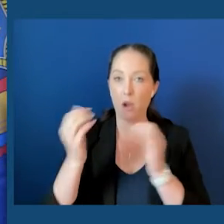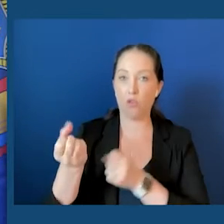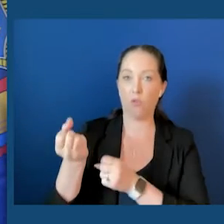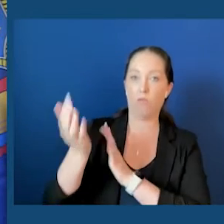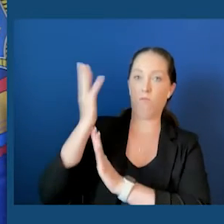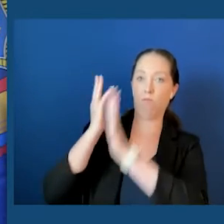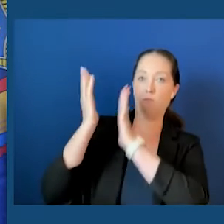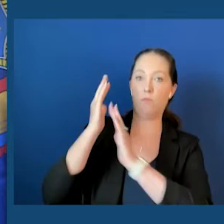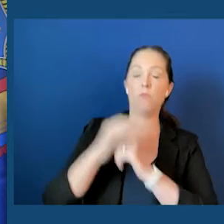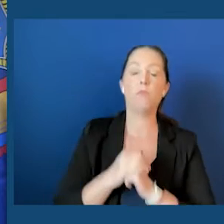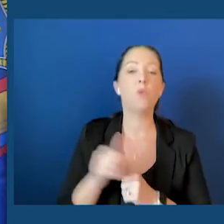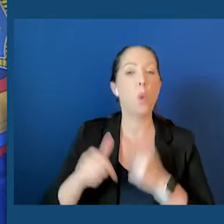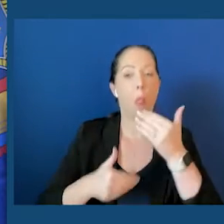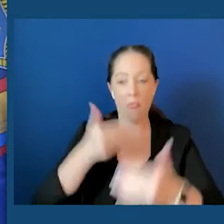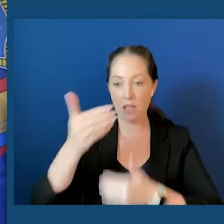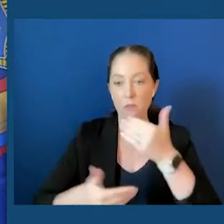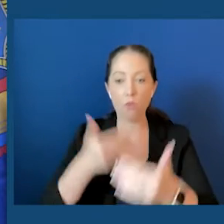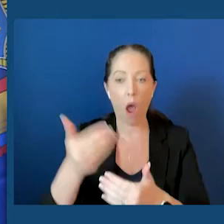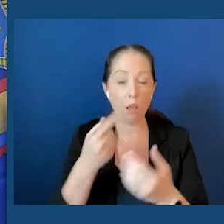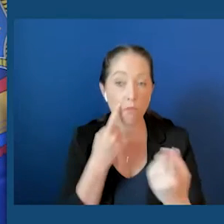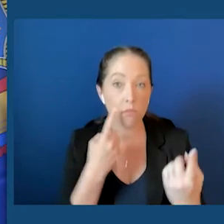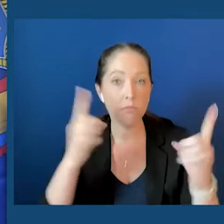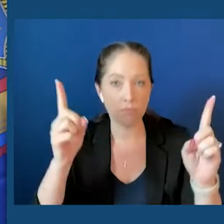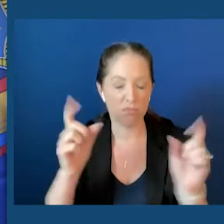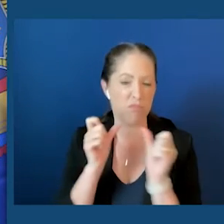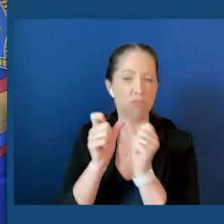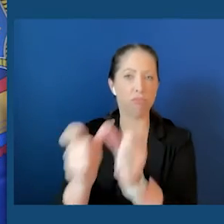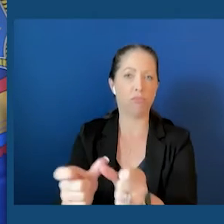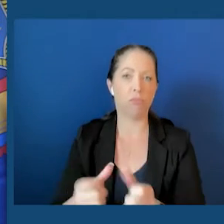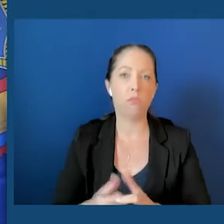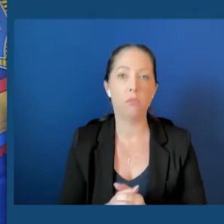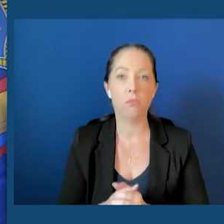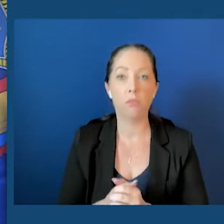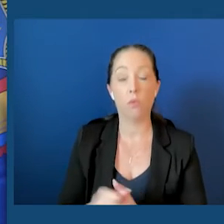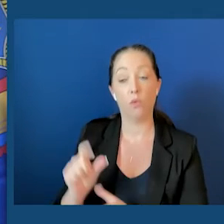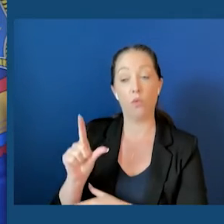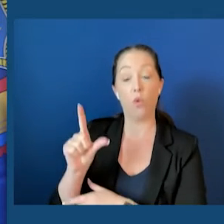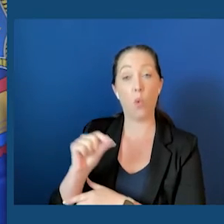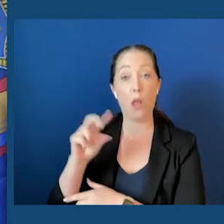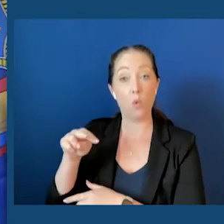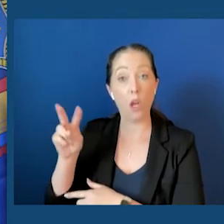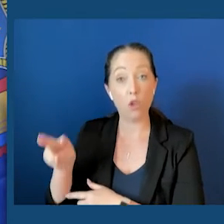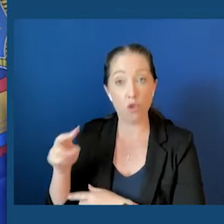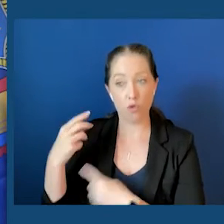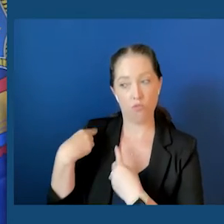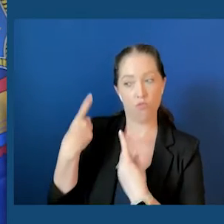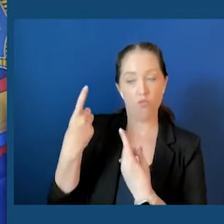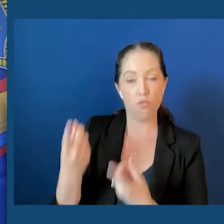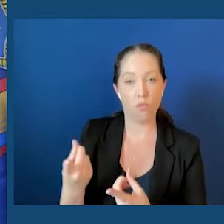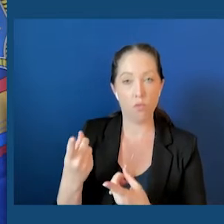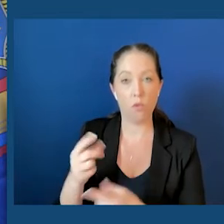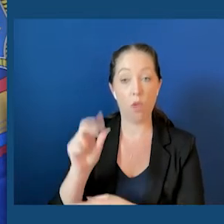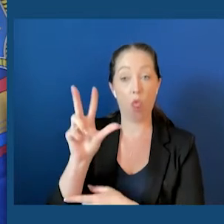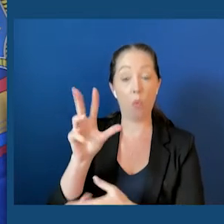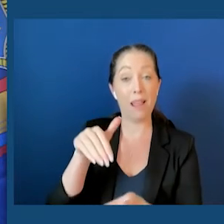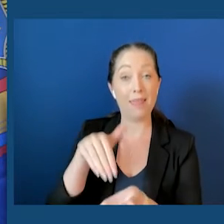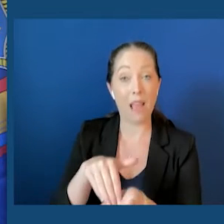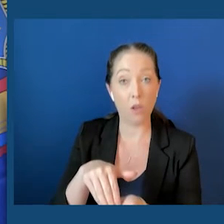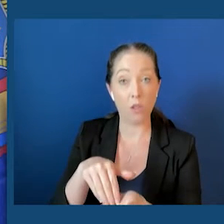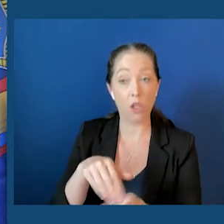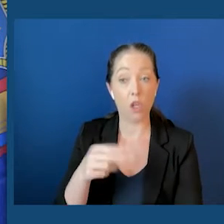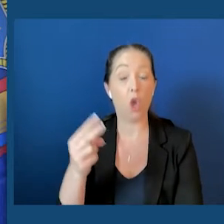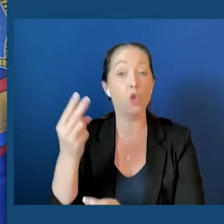works, we're continuing. Since 2022, we have seized a total of 3,002